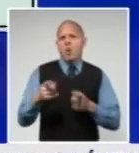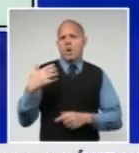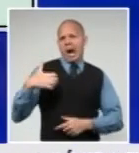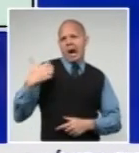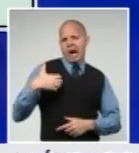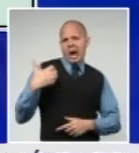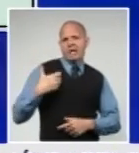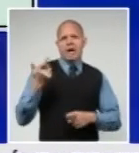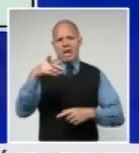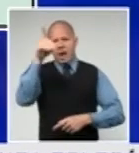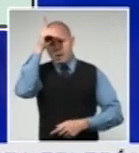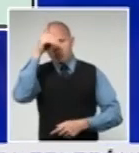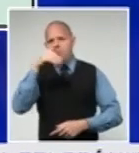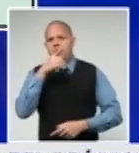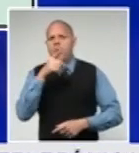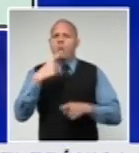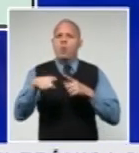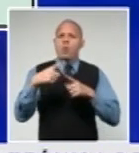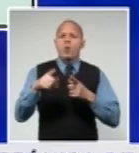21st position, with